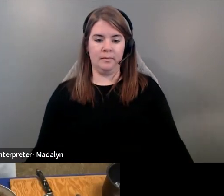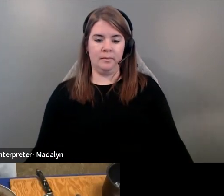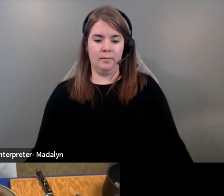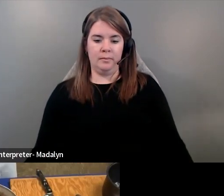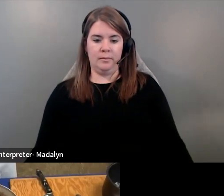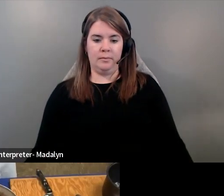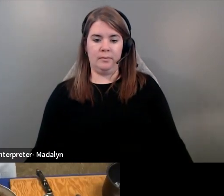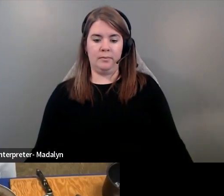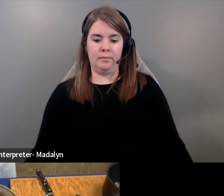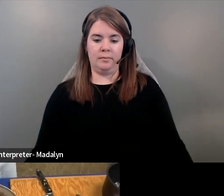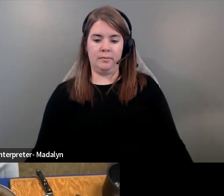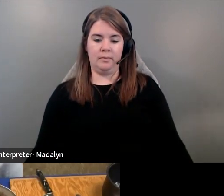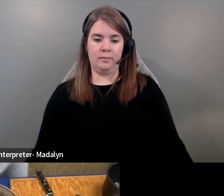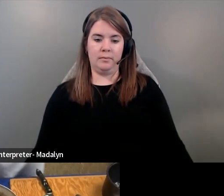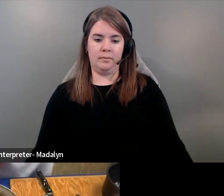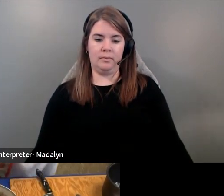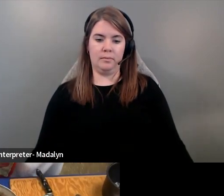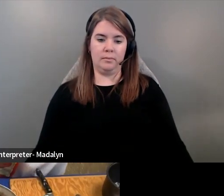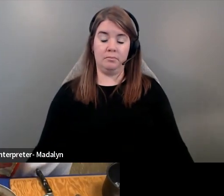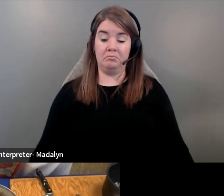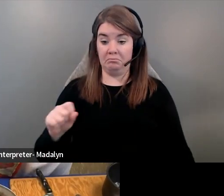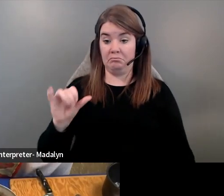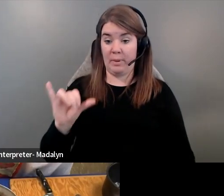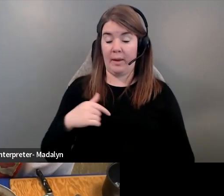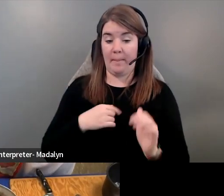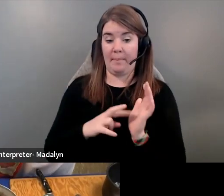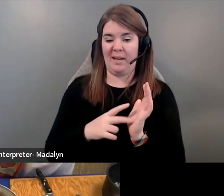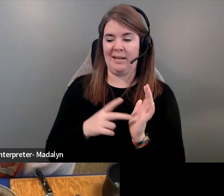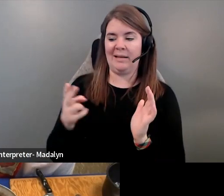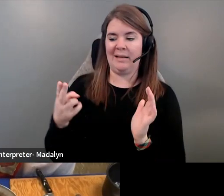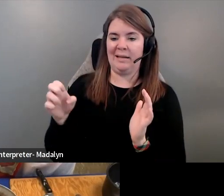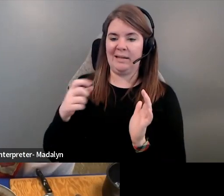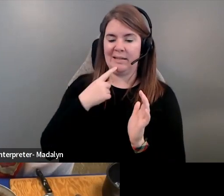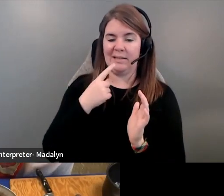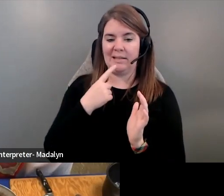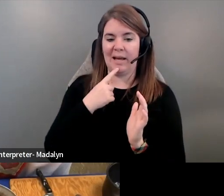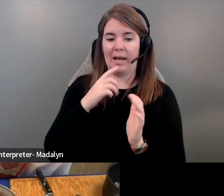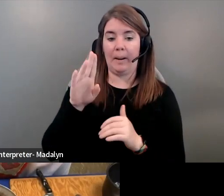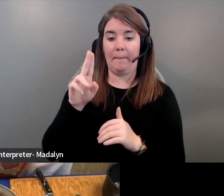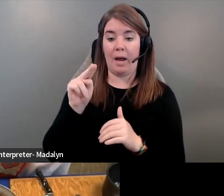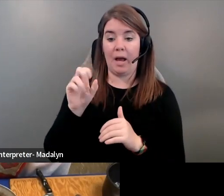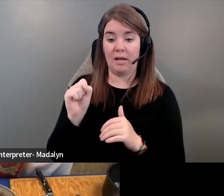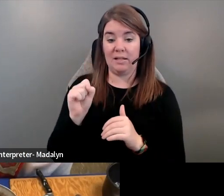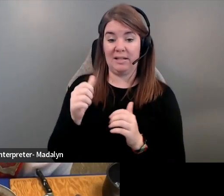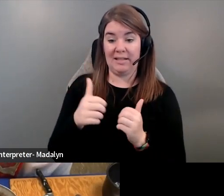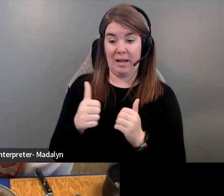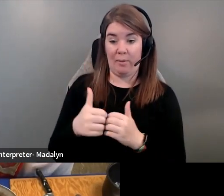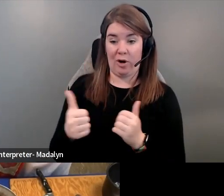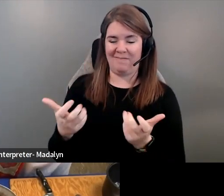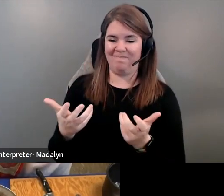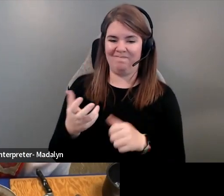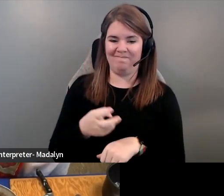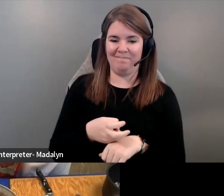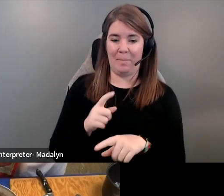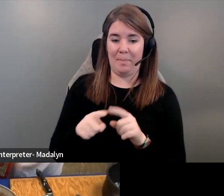you buy them from the store. Yeah, that's what I mean. He was saying that taking the buns and separate them. I would just remember